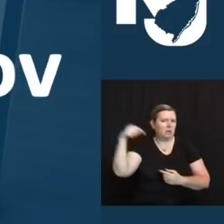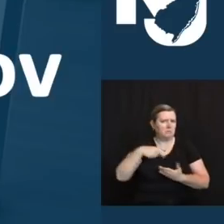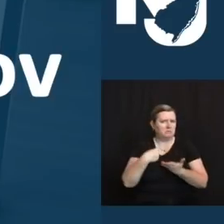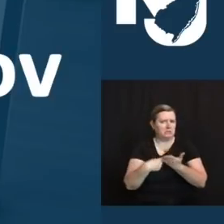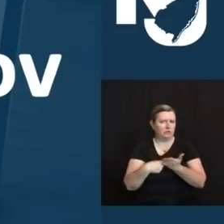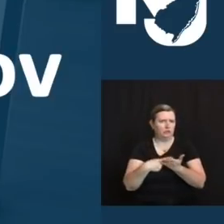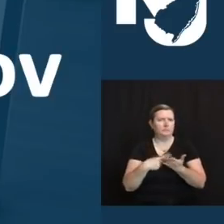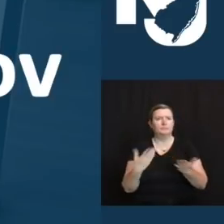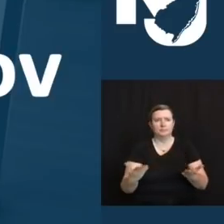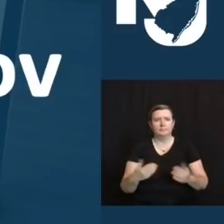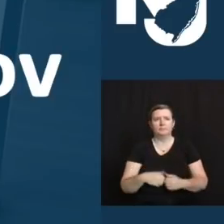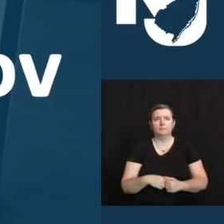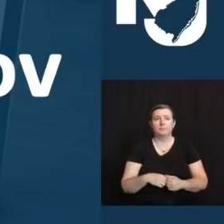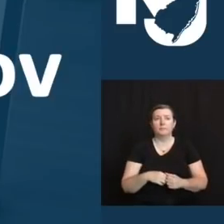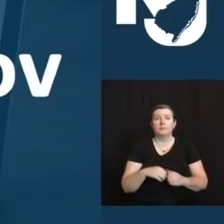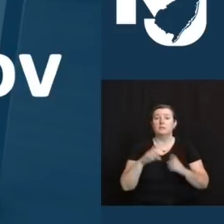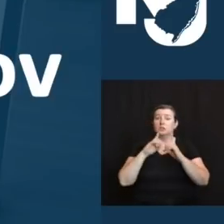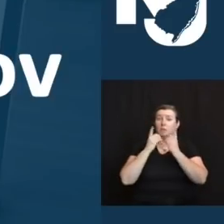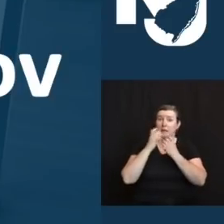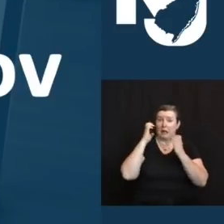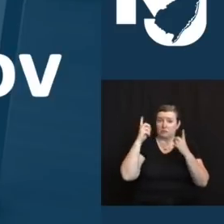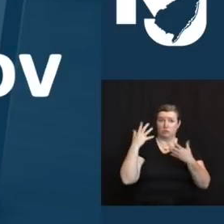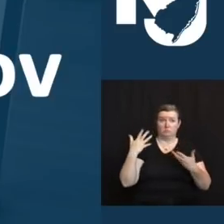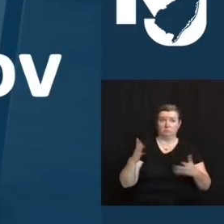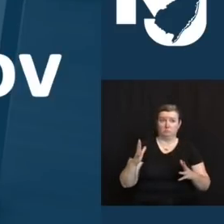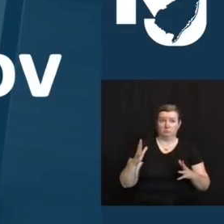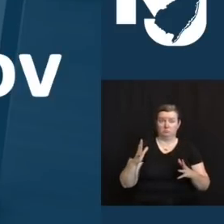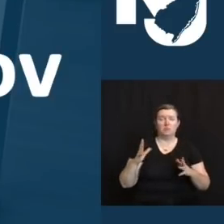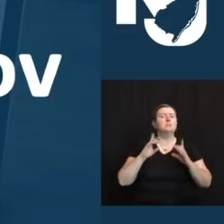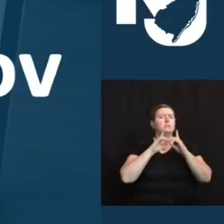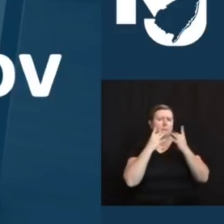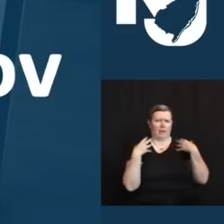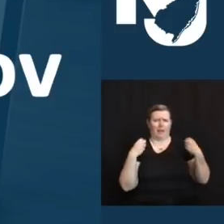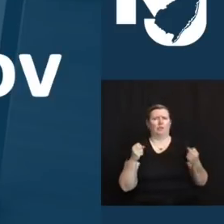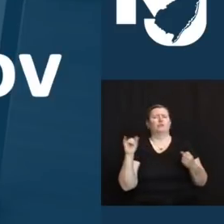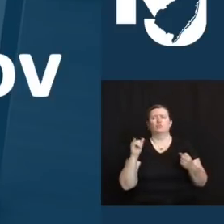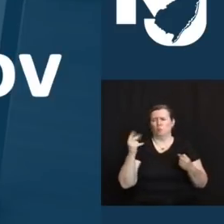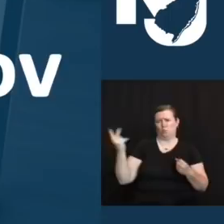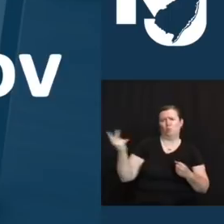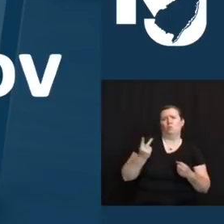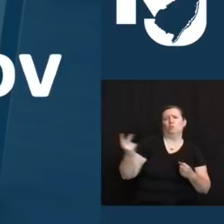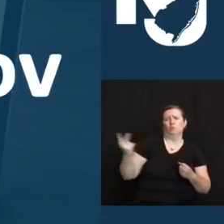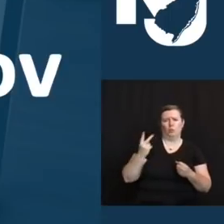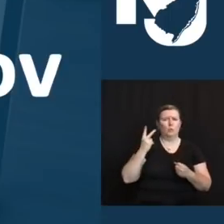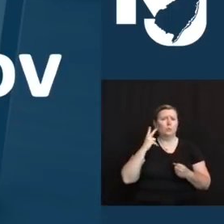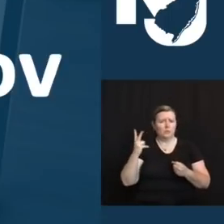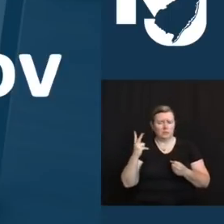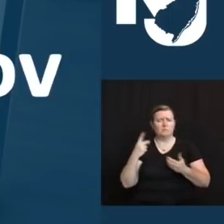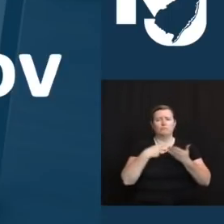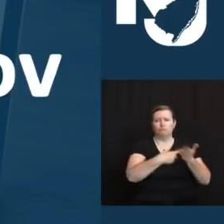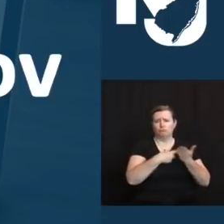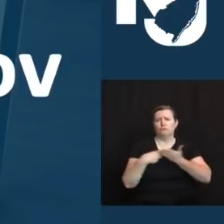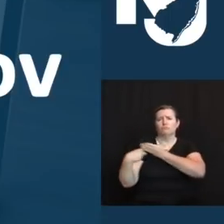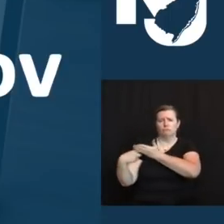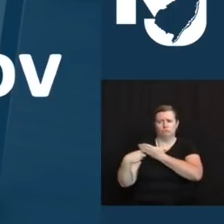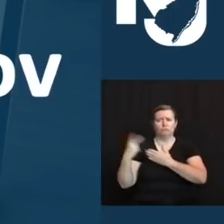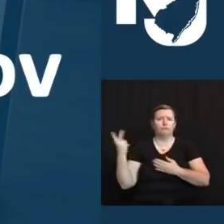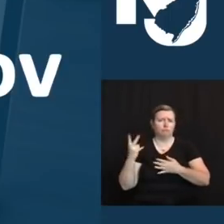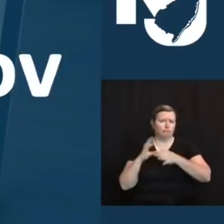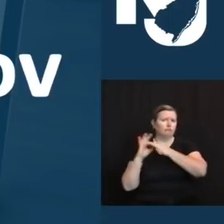is not just a Department of Education. As you can imagine, the Department of Health is inexorably involved in this